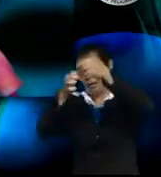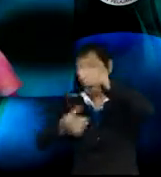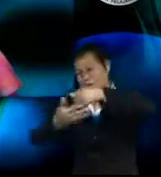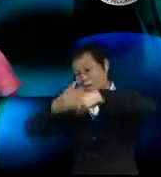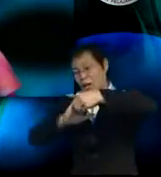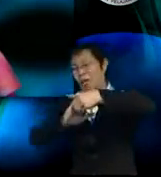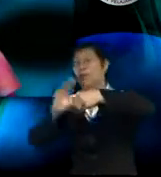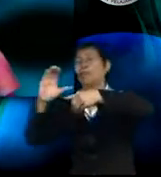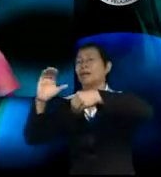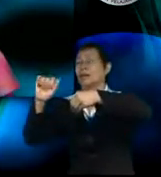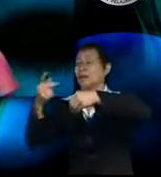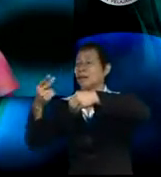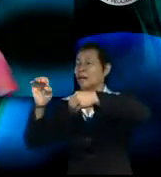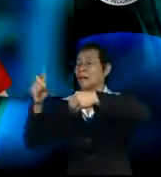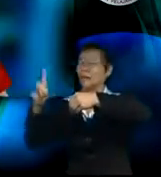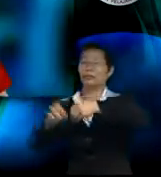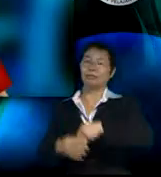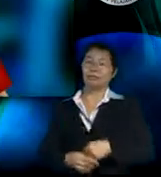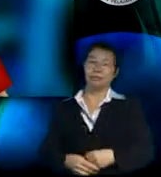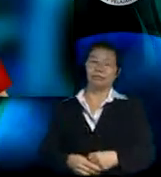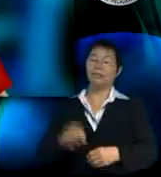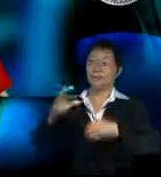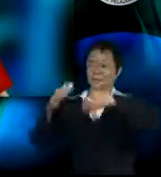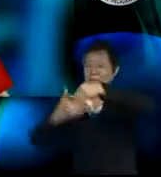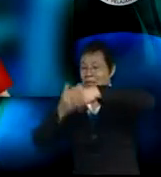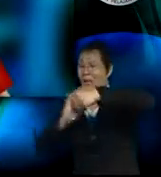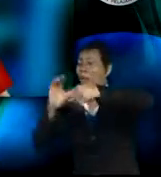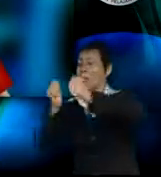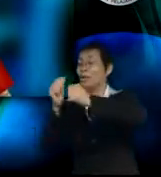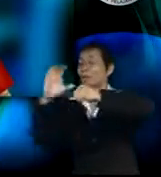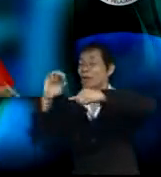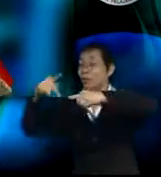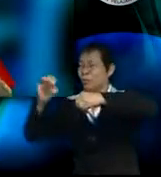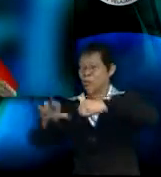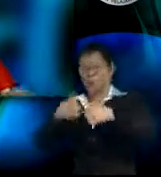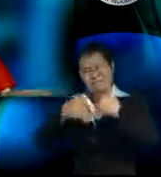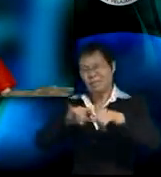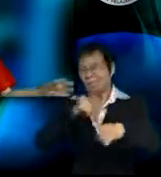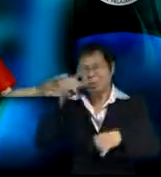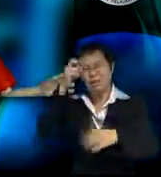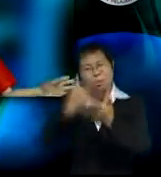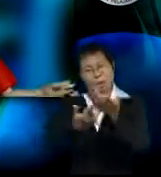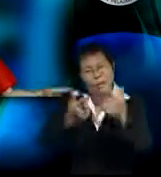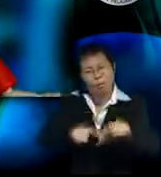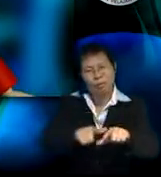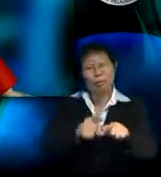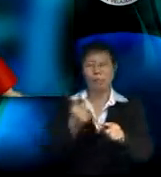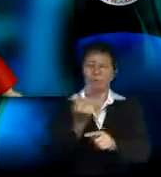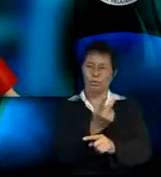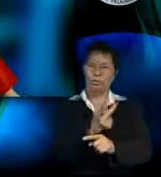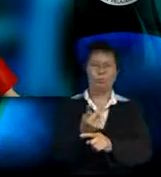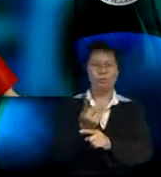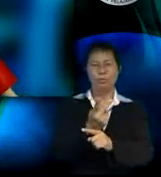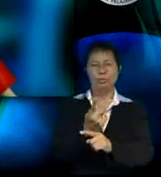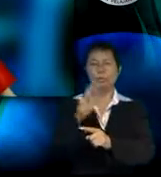Okay, that was easy enough to understand. But I still don't really understand what happened to both the carbon